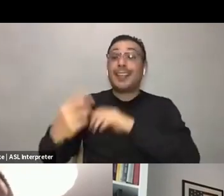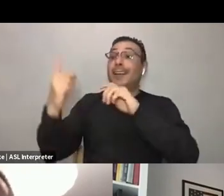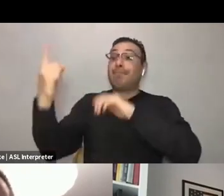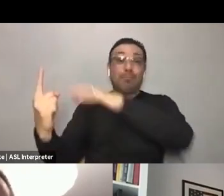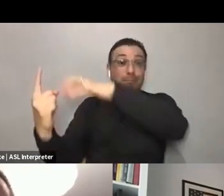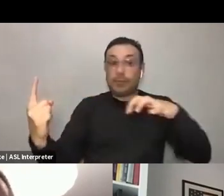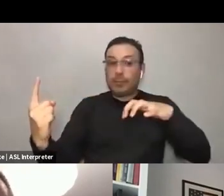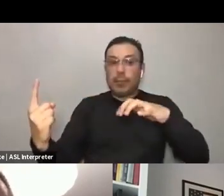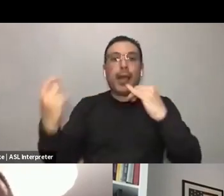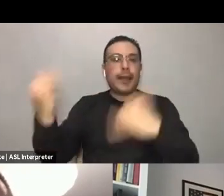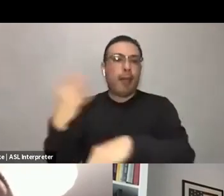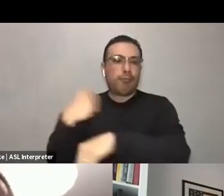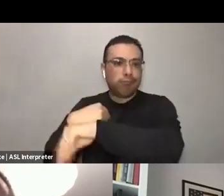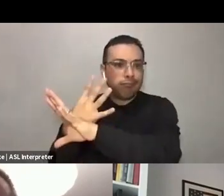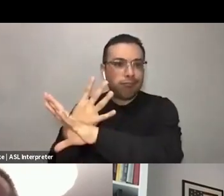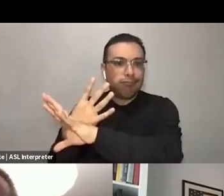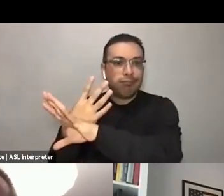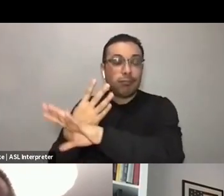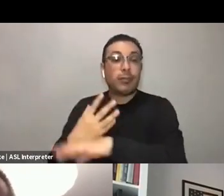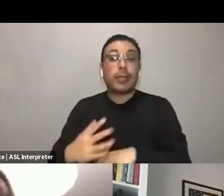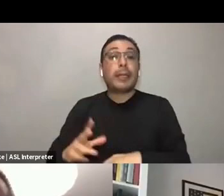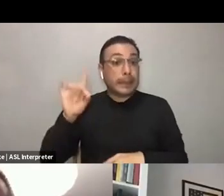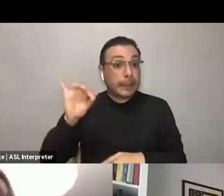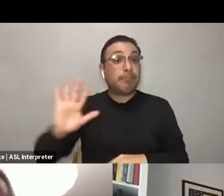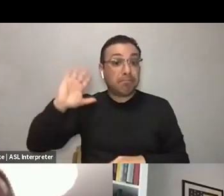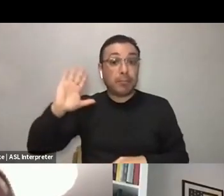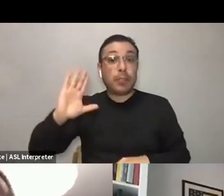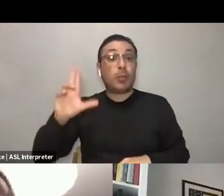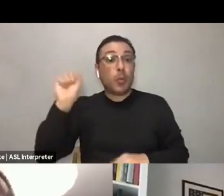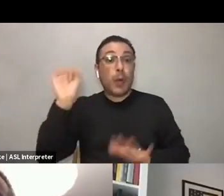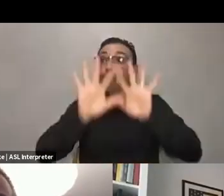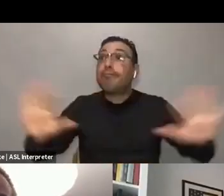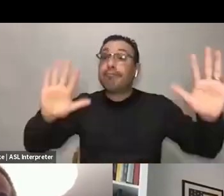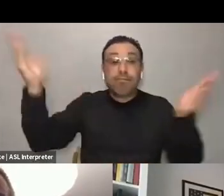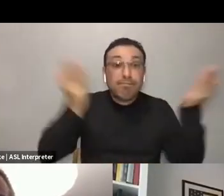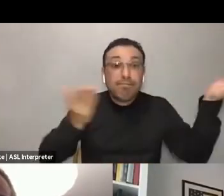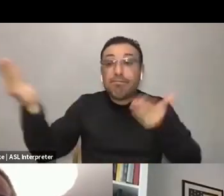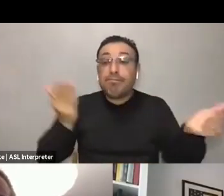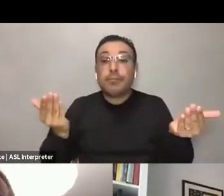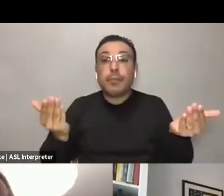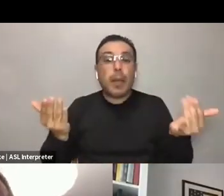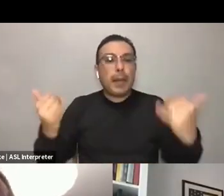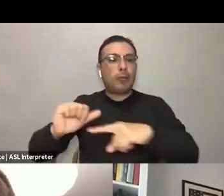It's always been a national program, but we provide training, like standard acting training that you would get at a